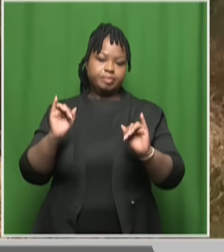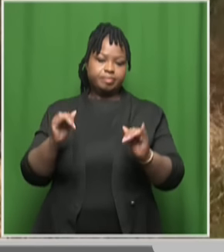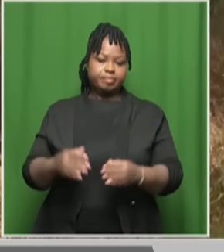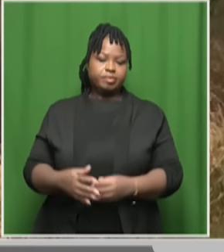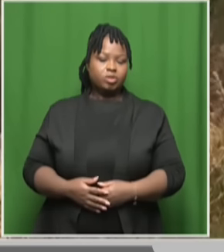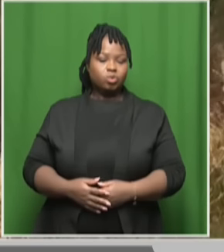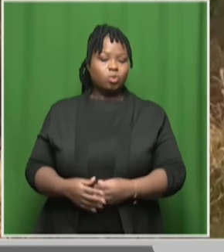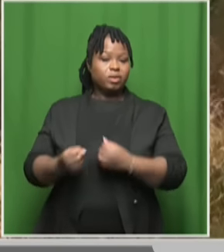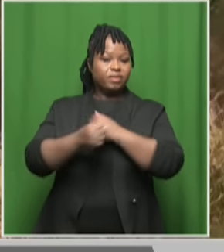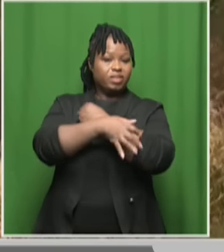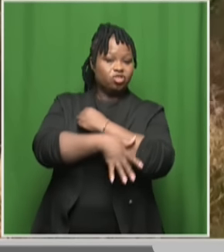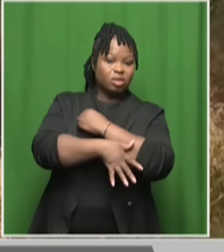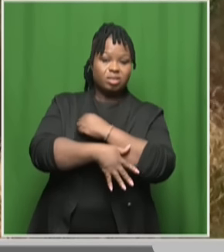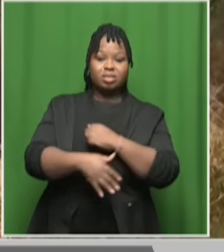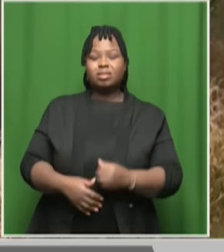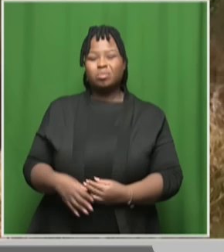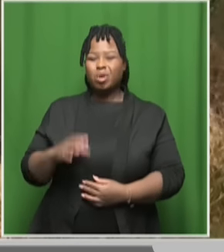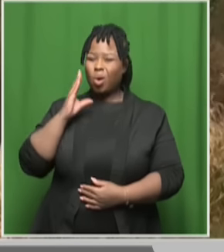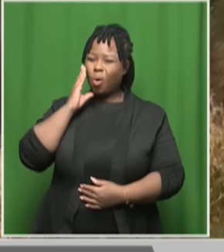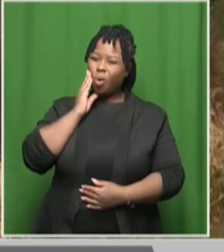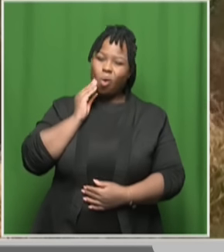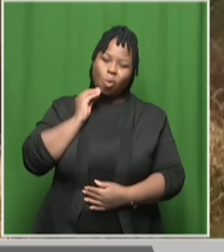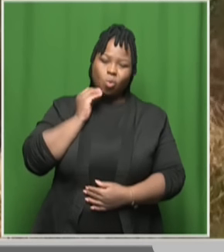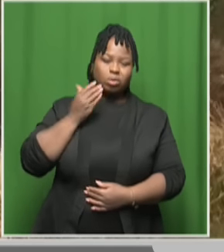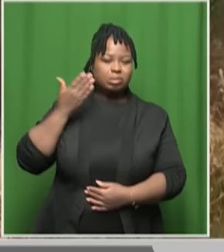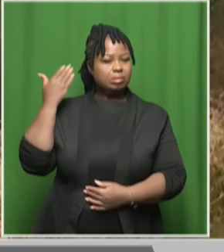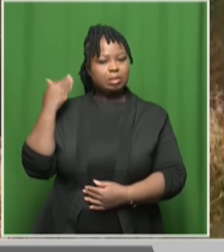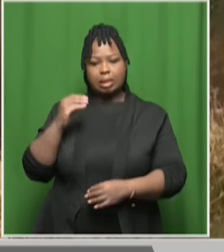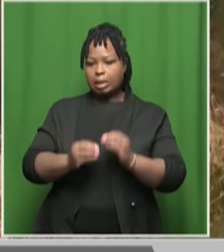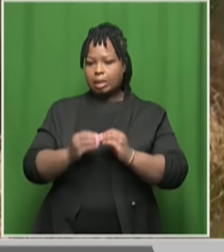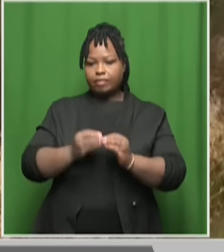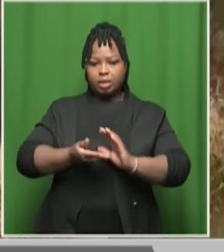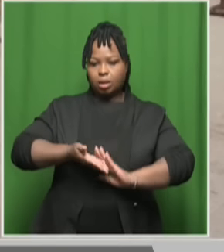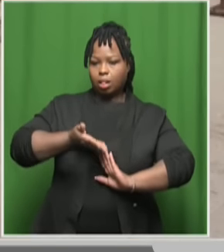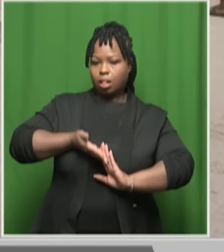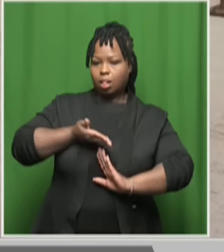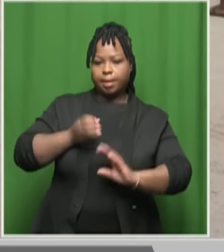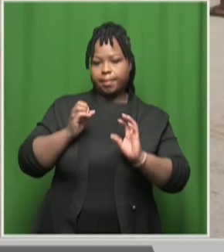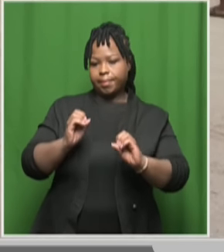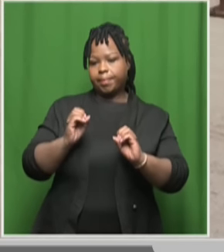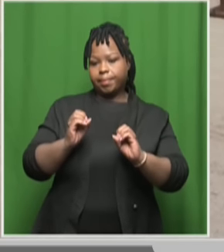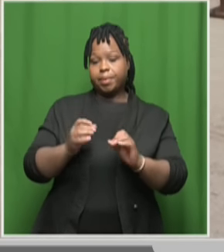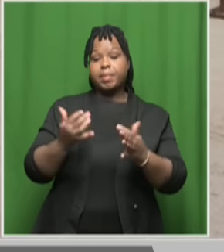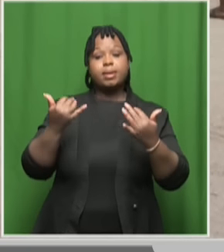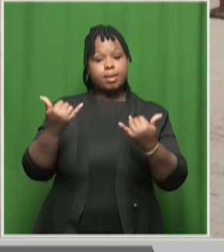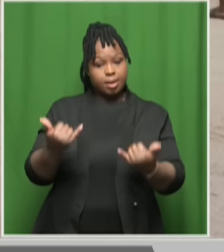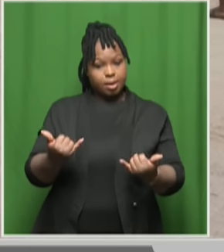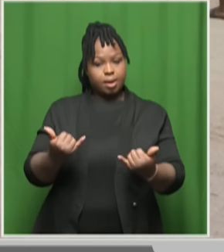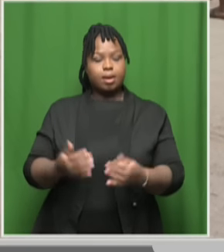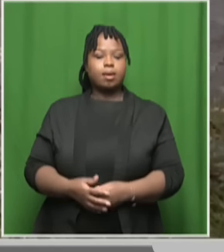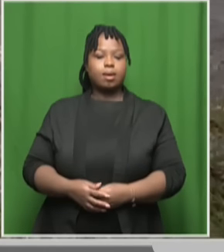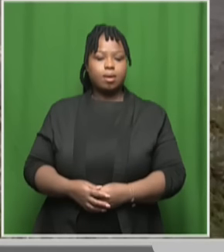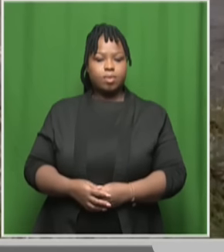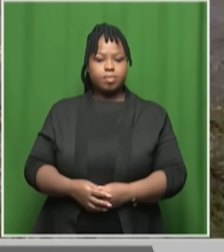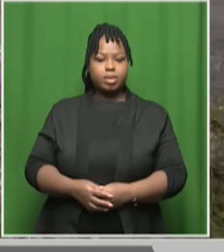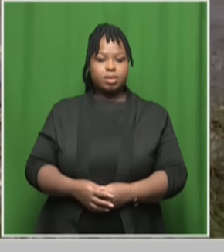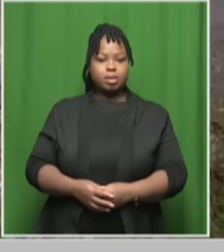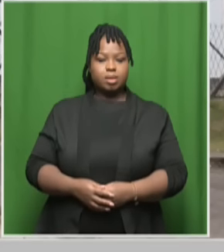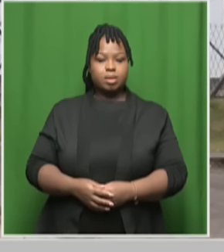aging infrastructure not being upgraded. So what we are busy now as the latest appointees in